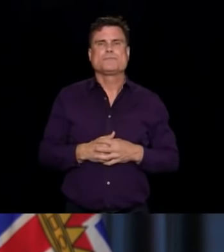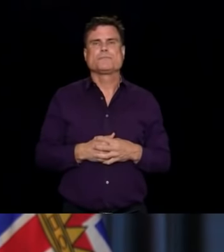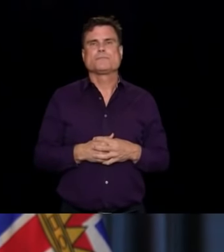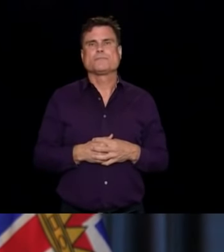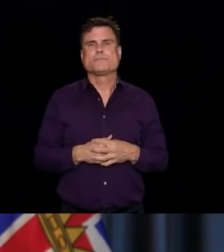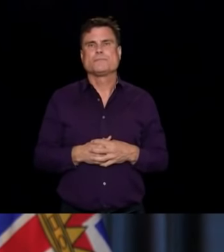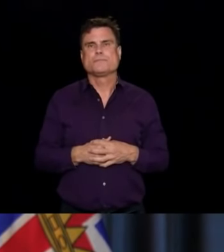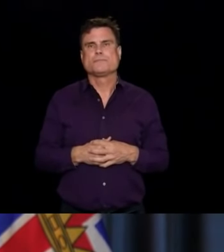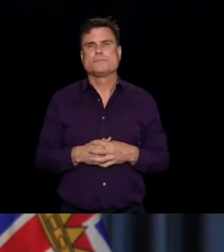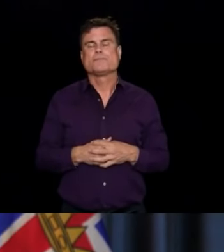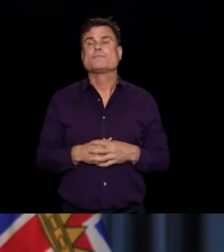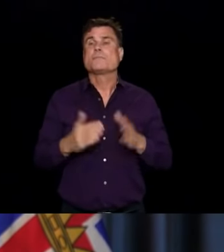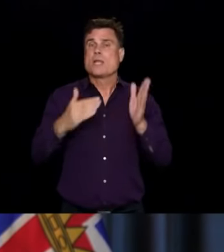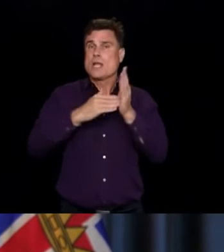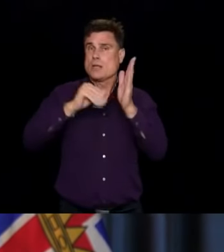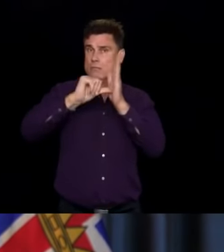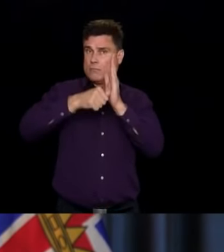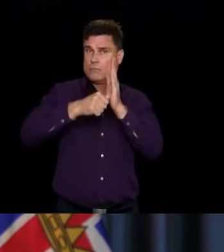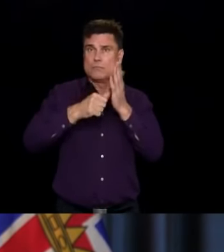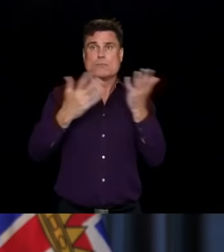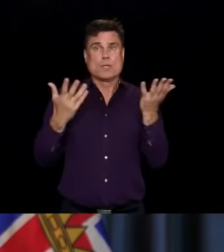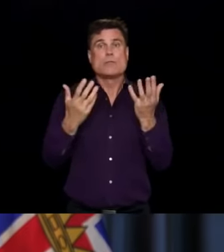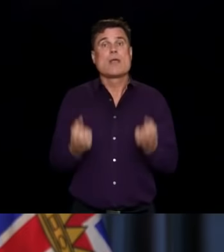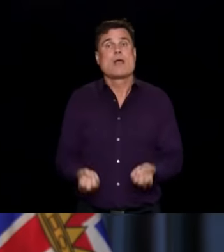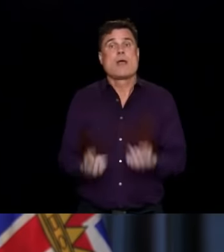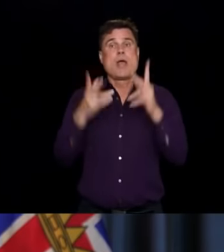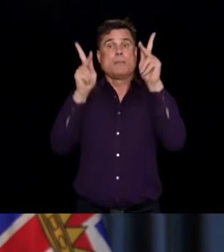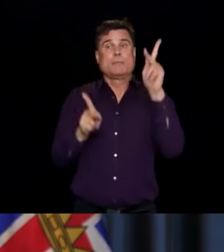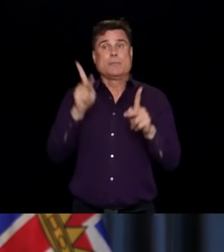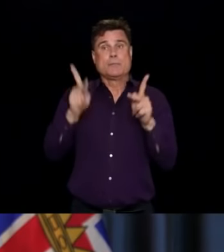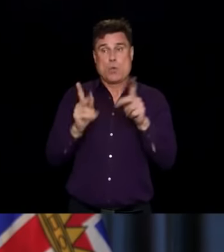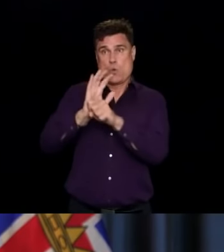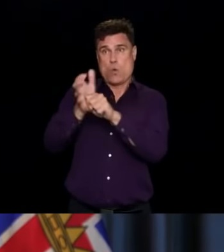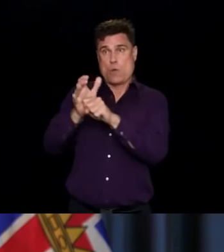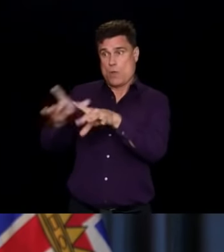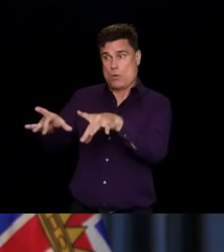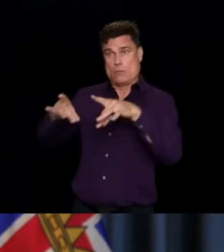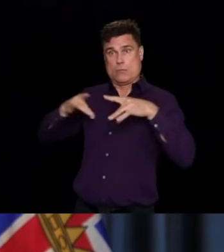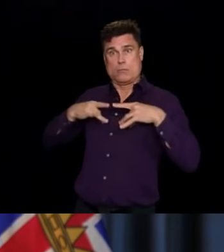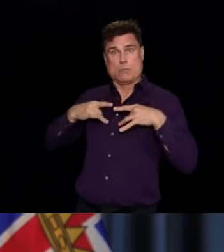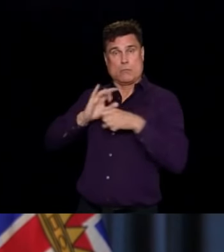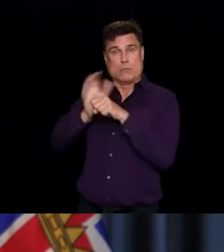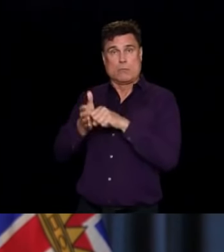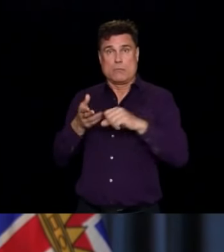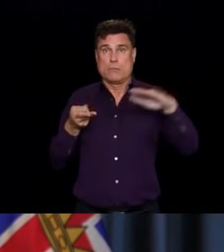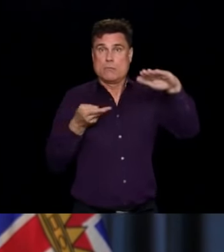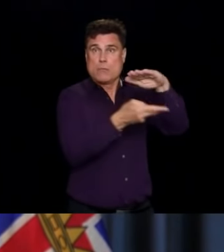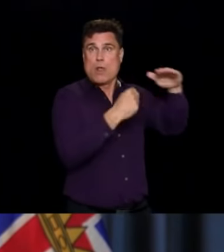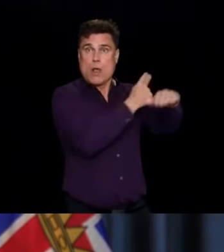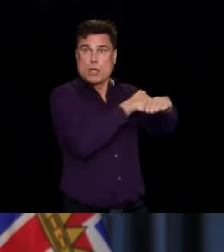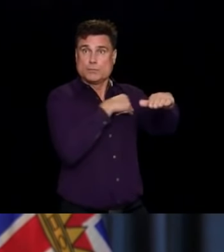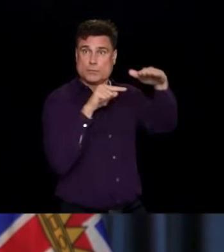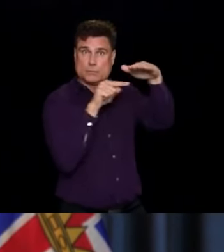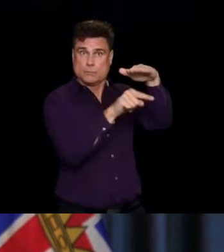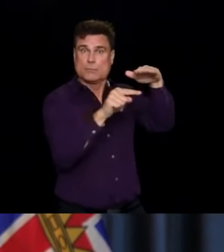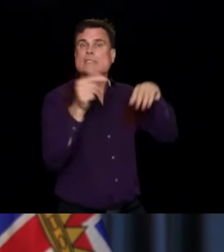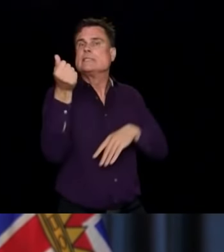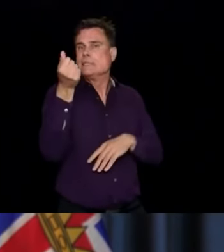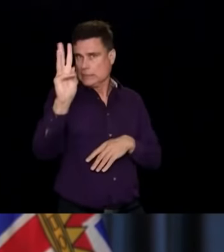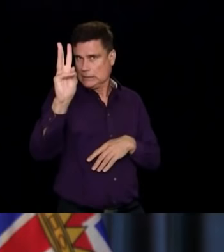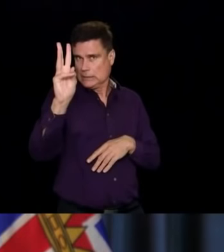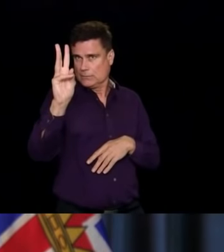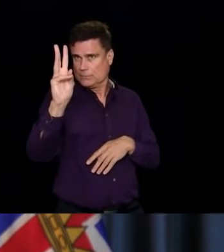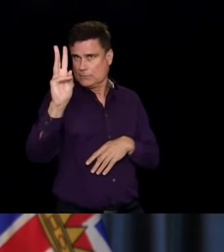noted, 16 people in hospital, 9 in Fraser Health and 7 in Vancouver Coastal Health, and disproportionately in Fraser Health. They're part